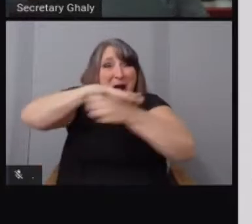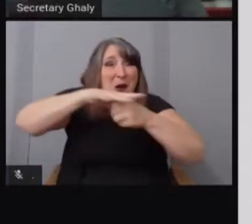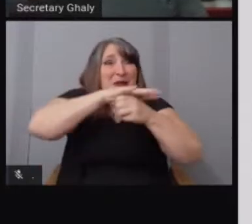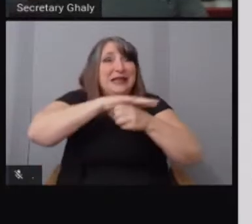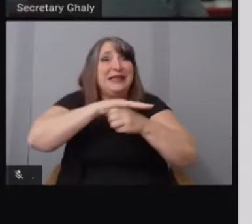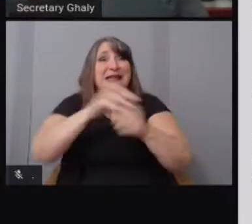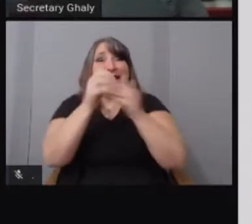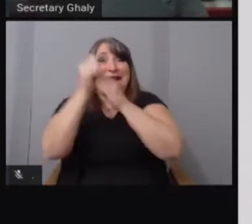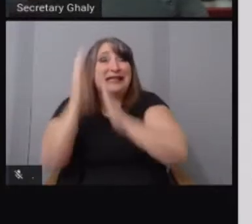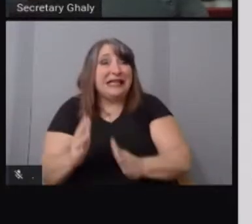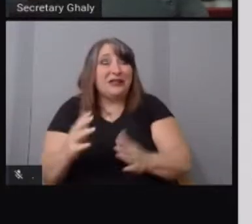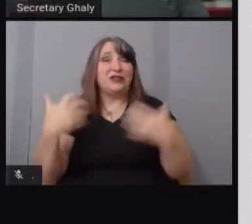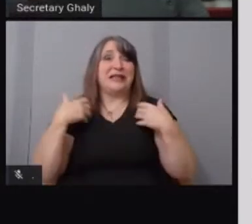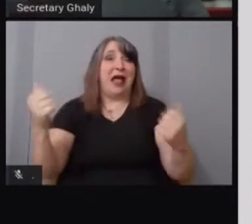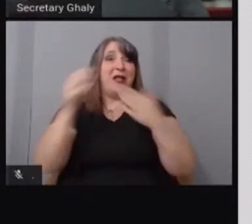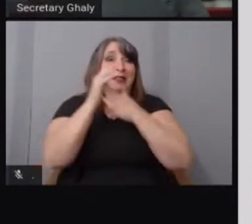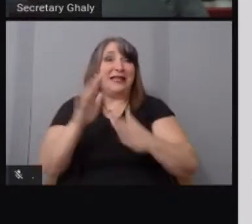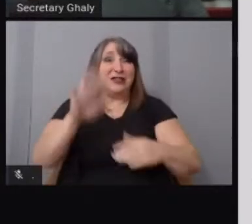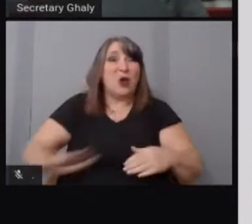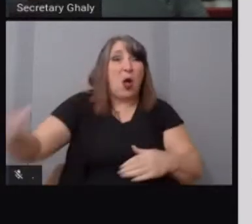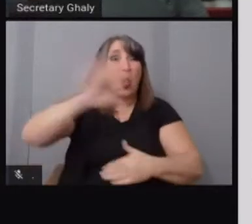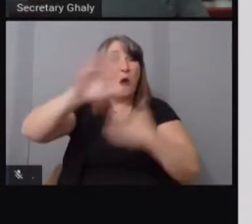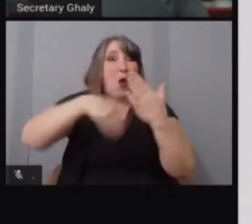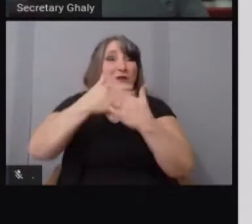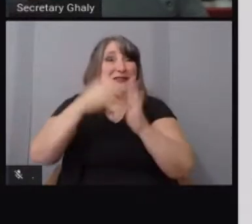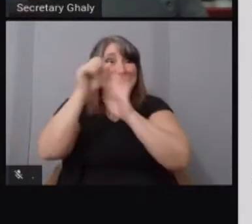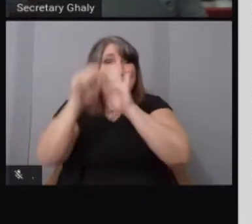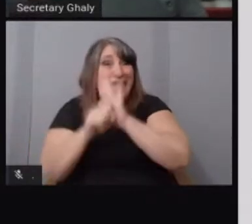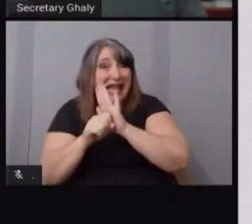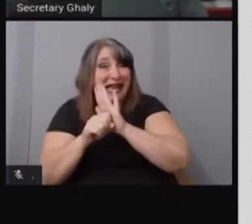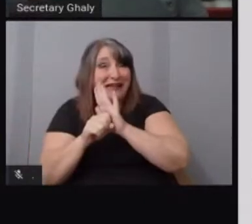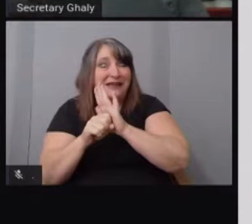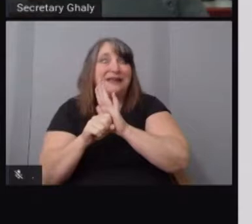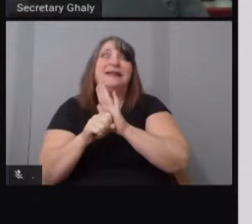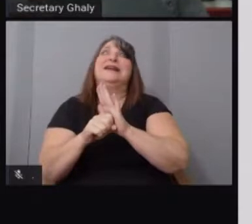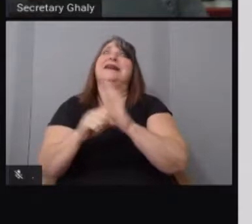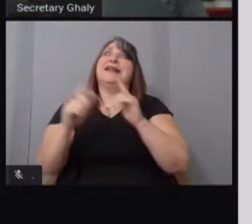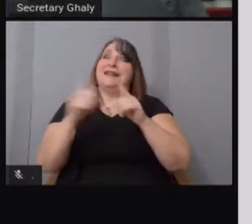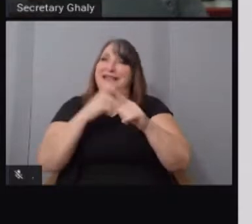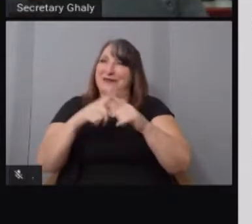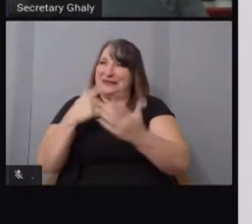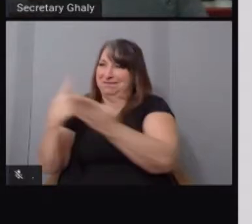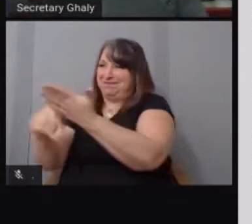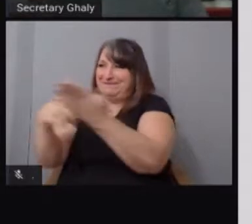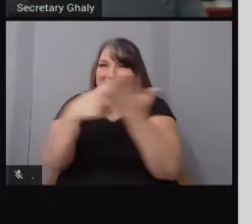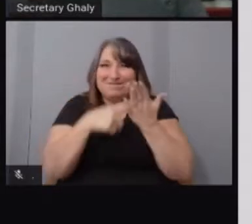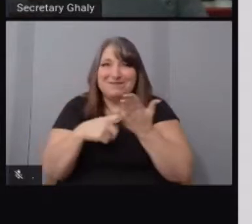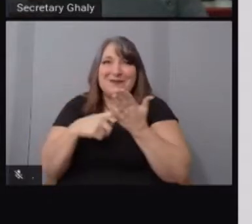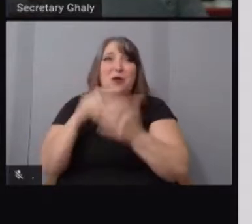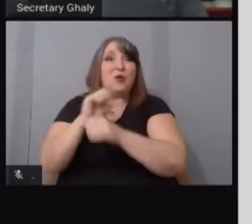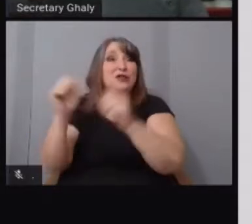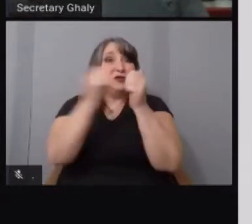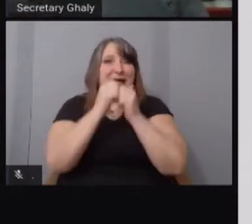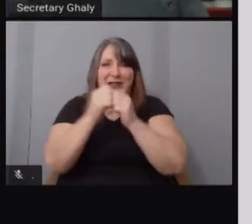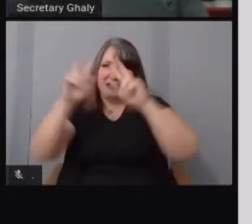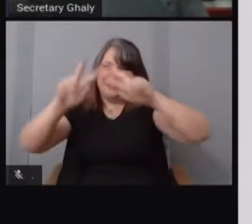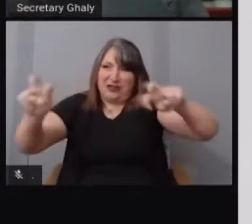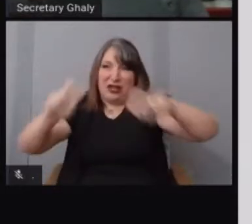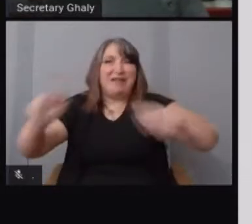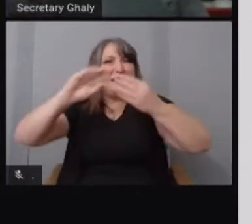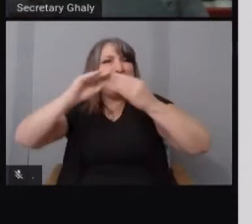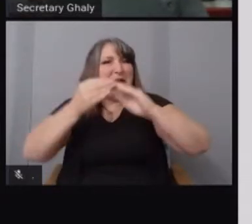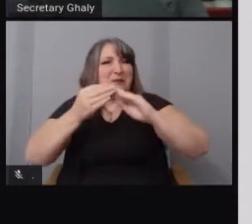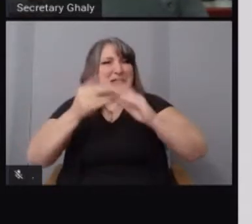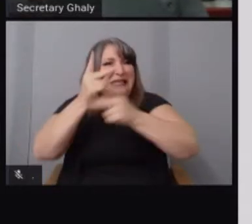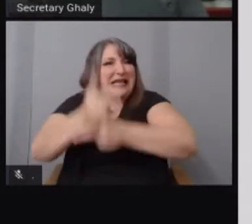and our health leaders across the state, that we will look at that closely, and we have been and will continue